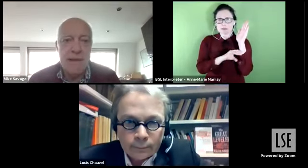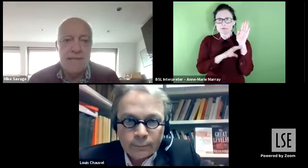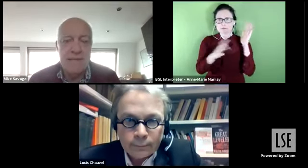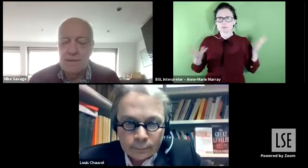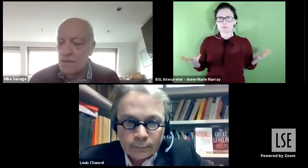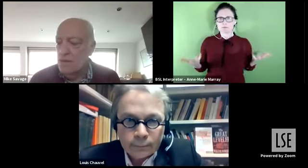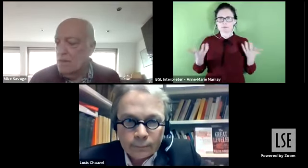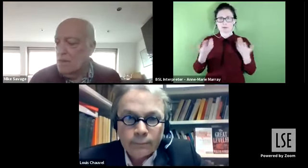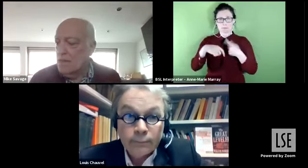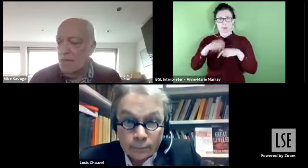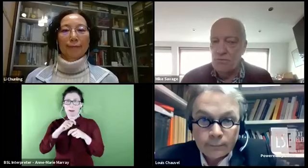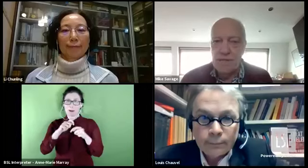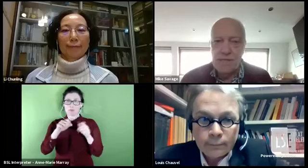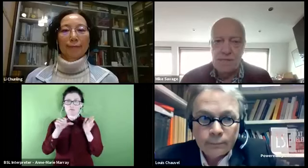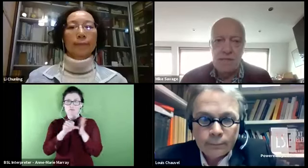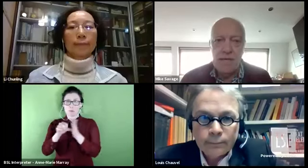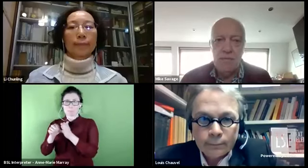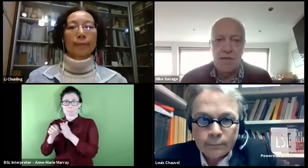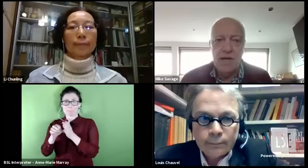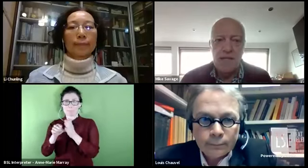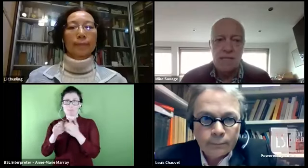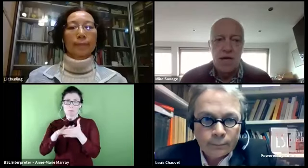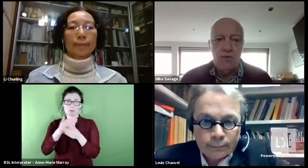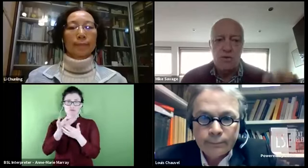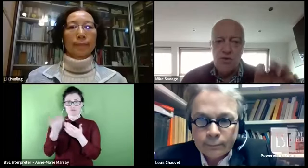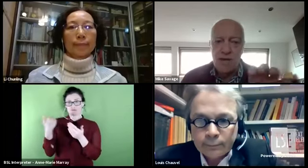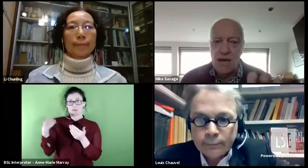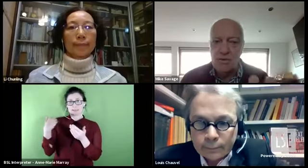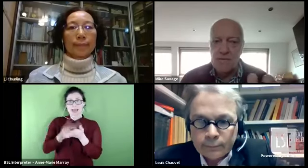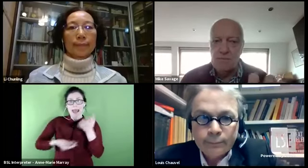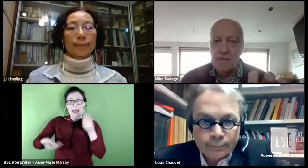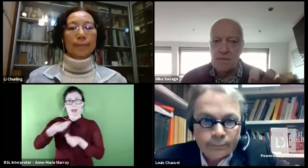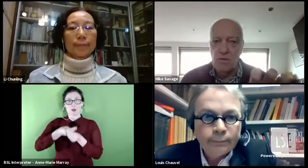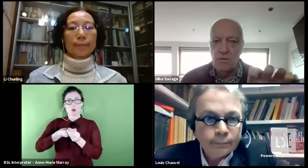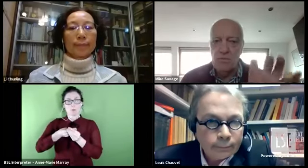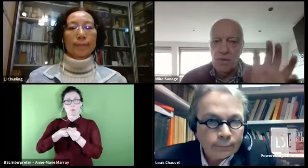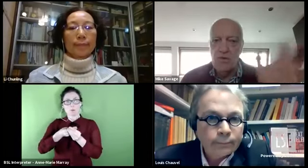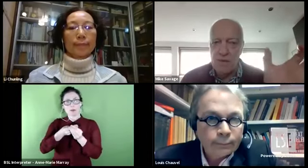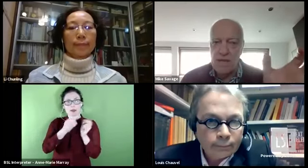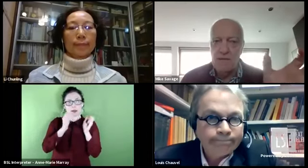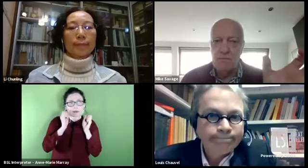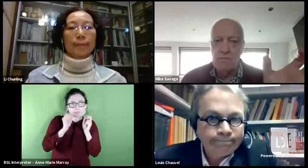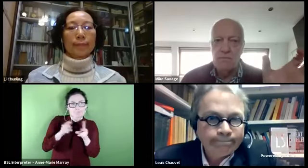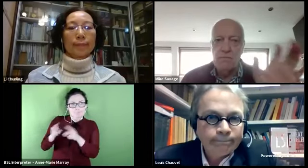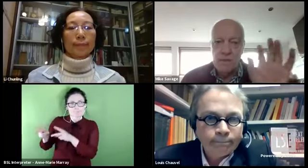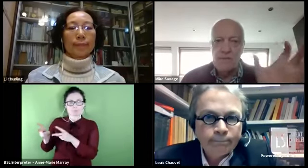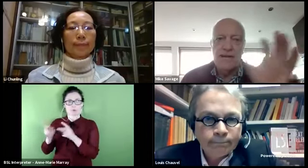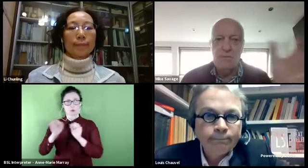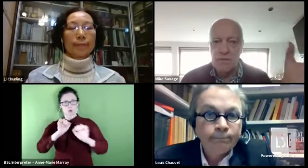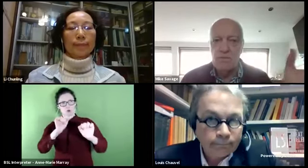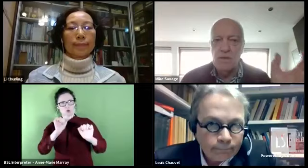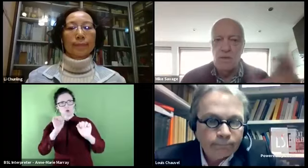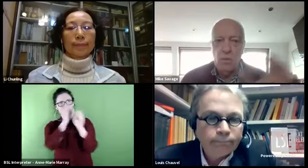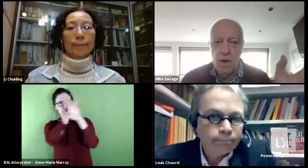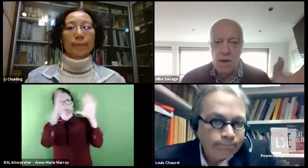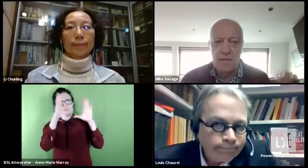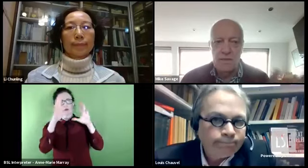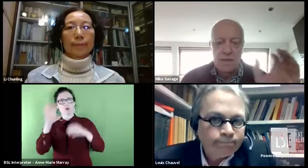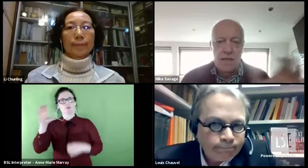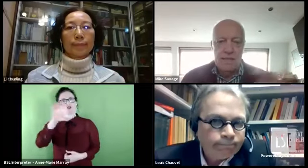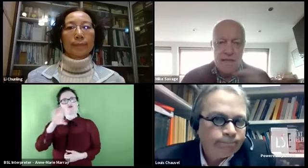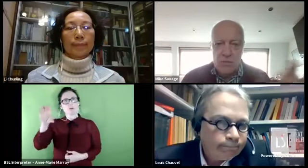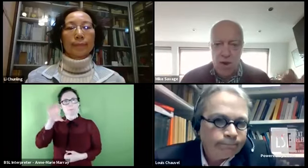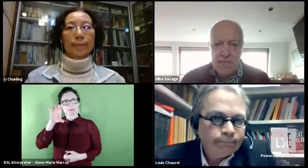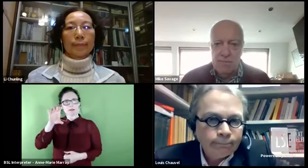more problematic given recent economic trends. Of course, your account is based on European developed work,